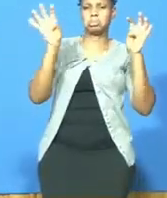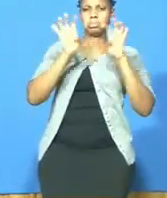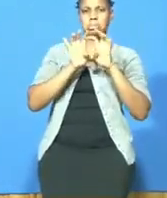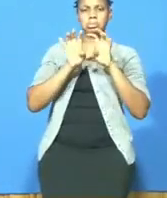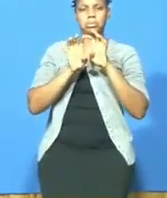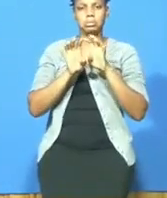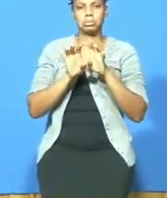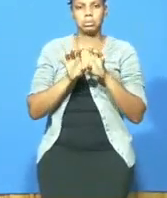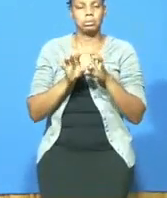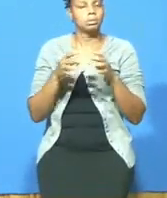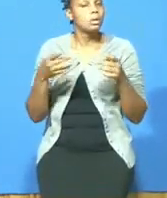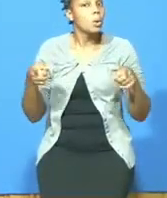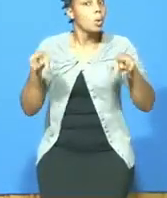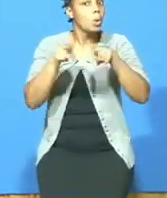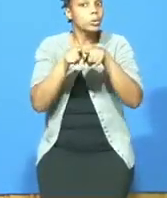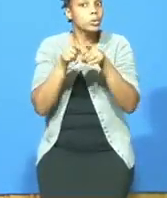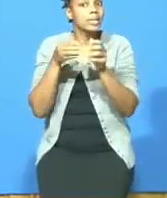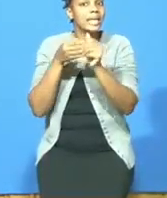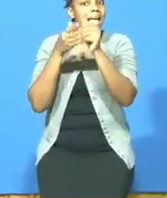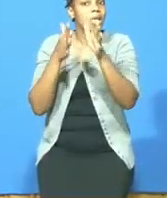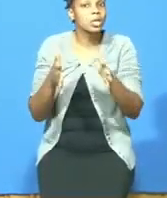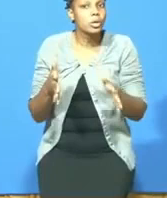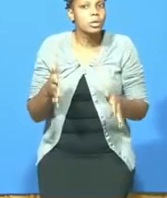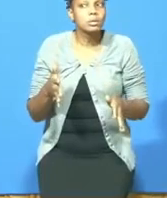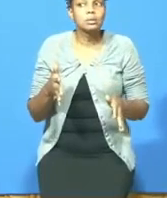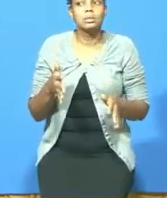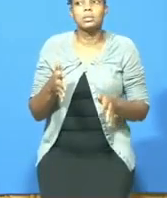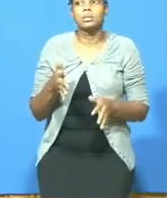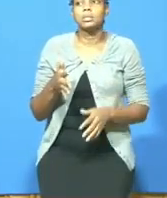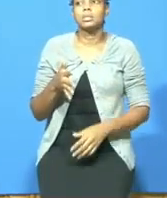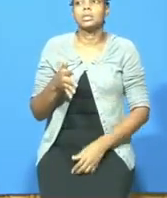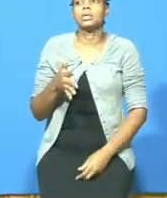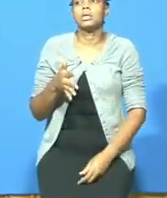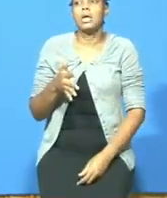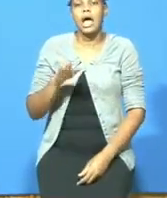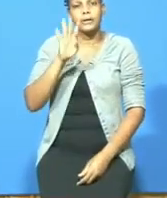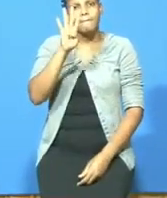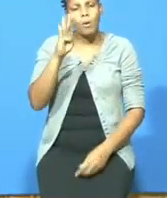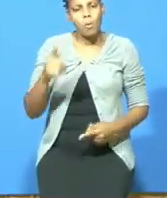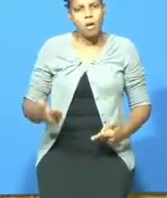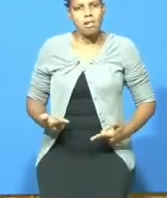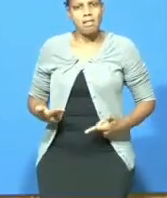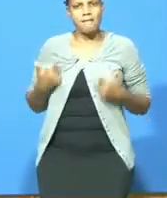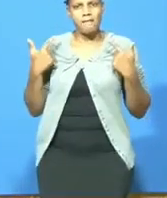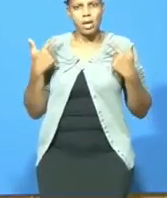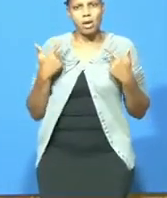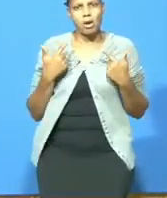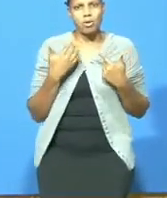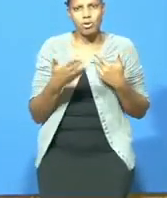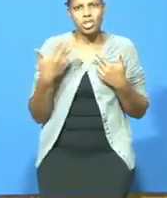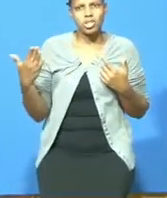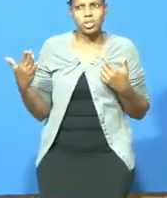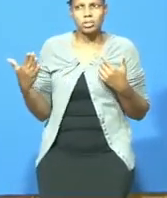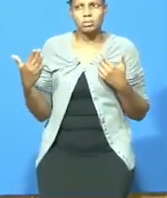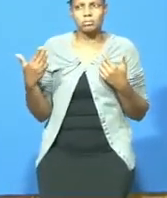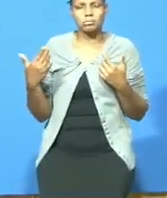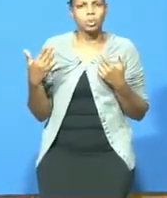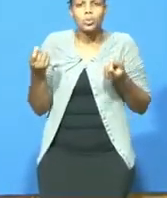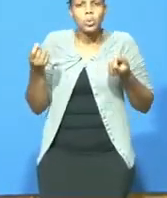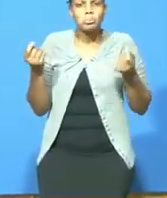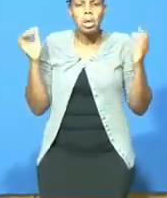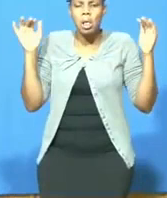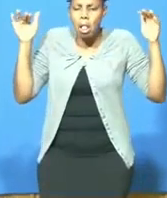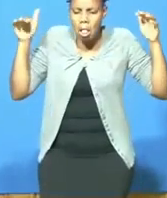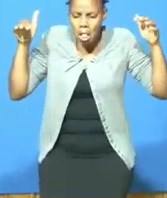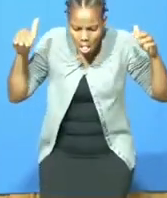The elders and the four living creatures fell on their